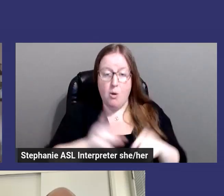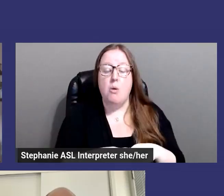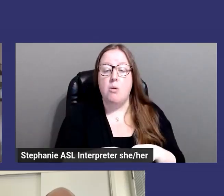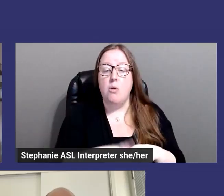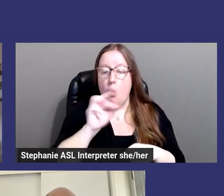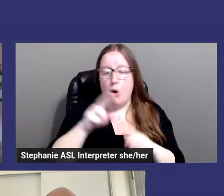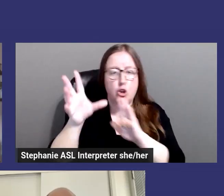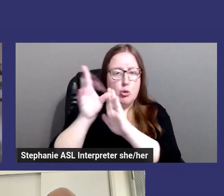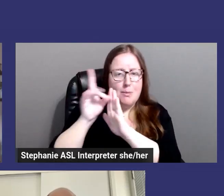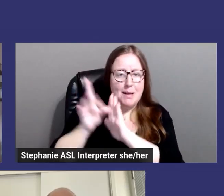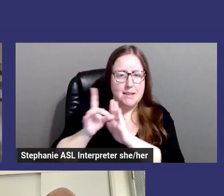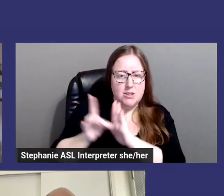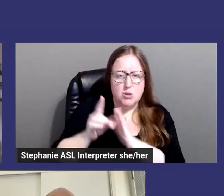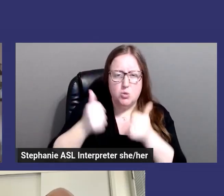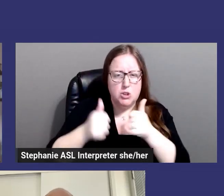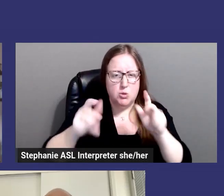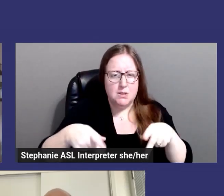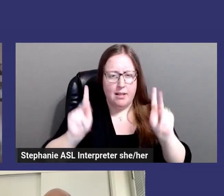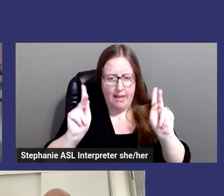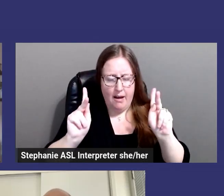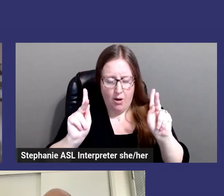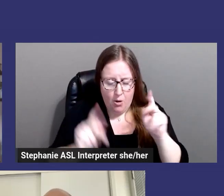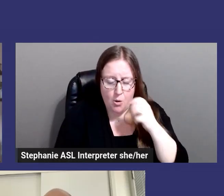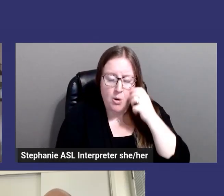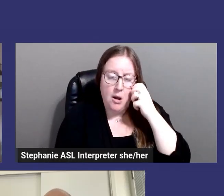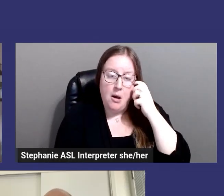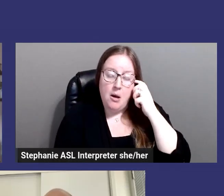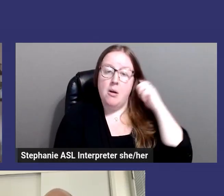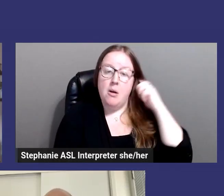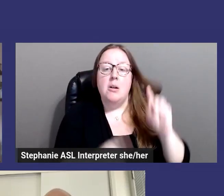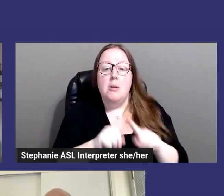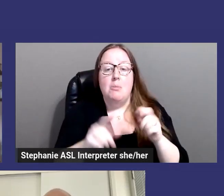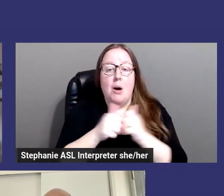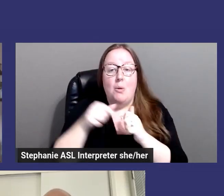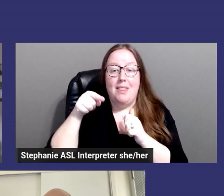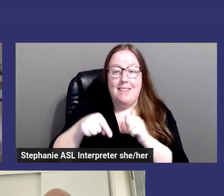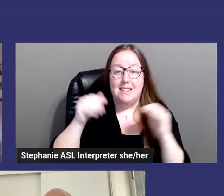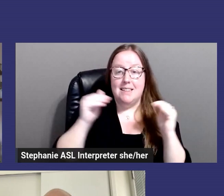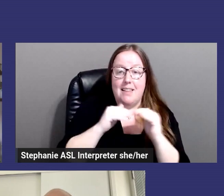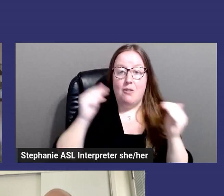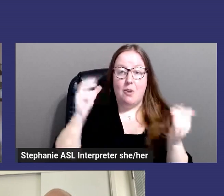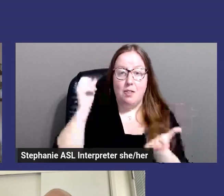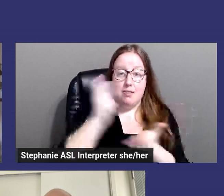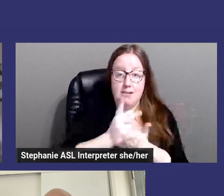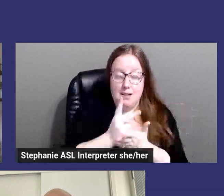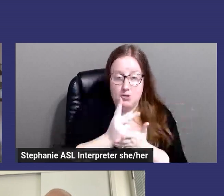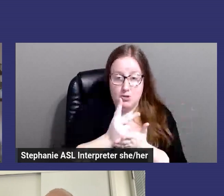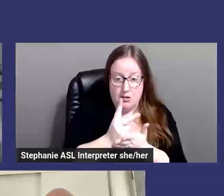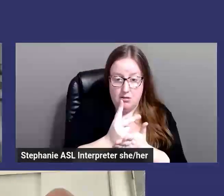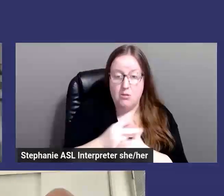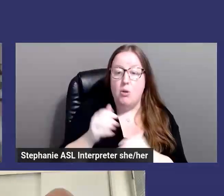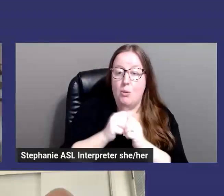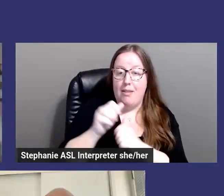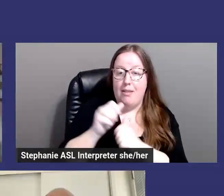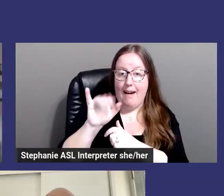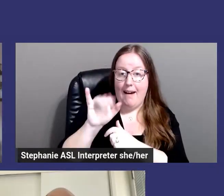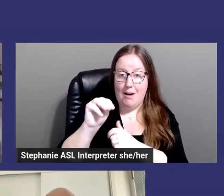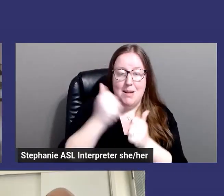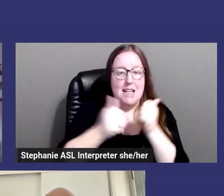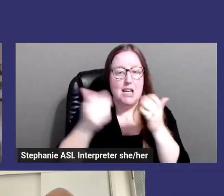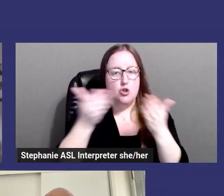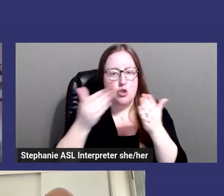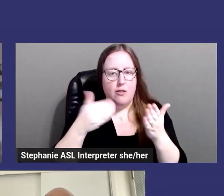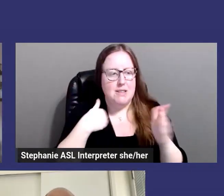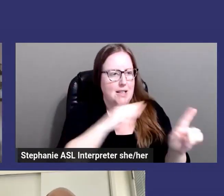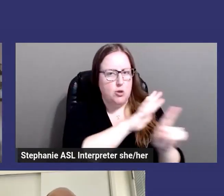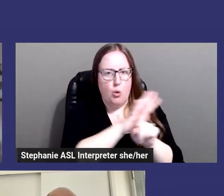them, specific flows. But with this level of authentication authorization at IAM, each service getting its own